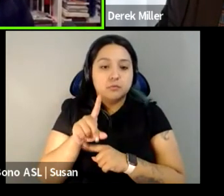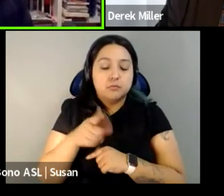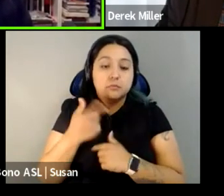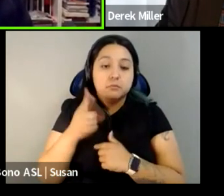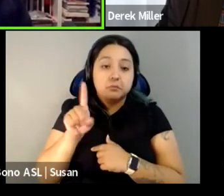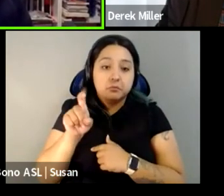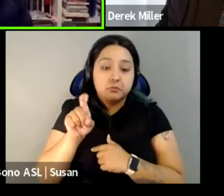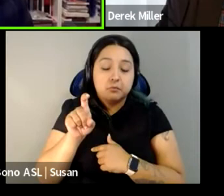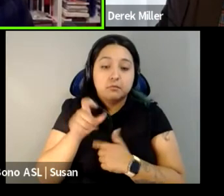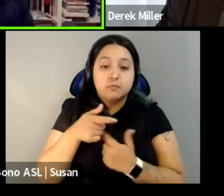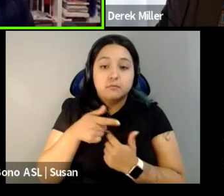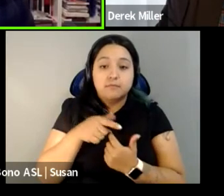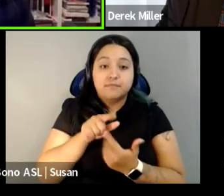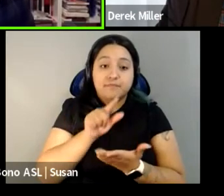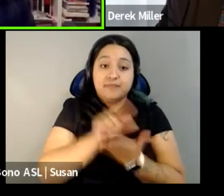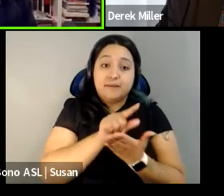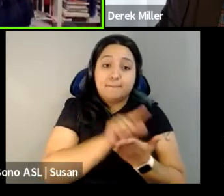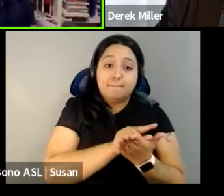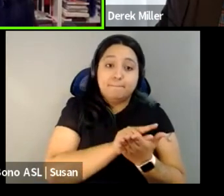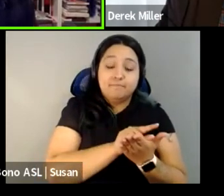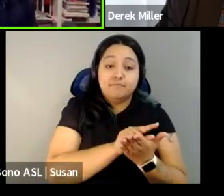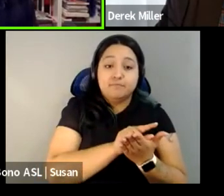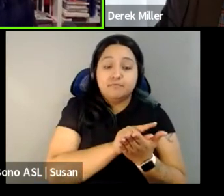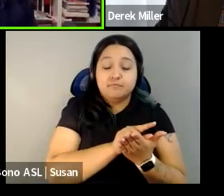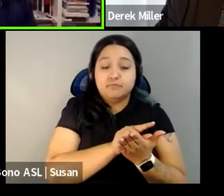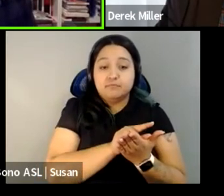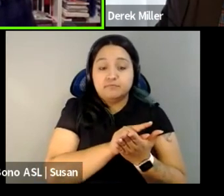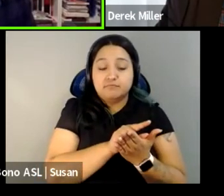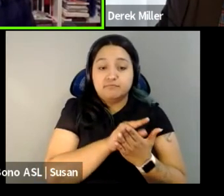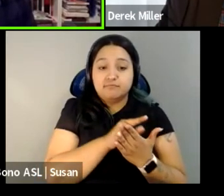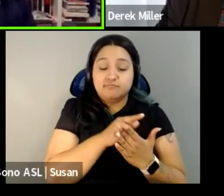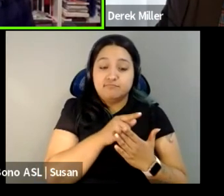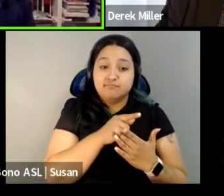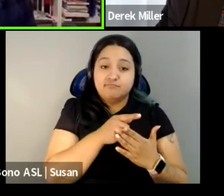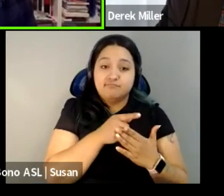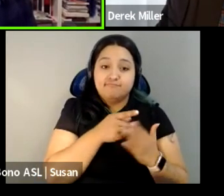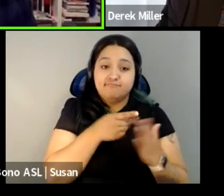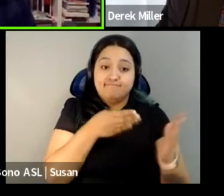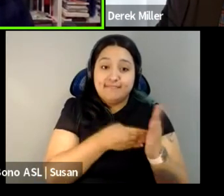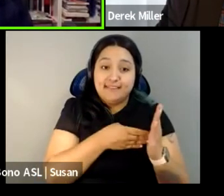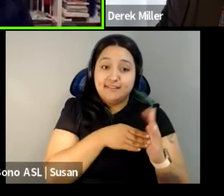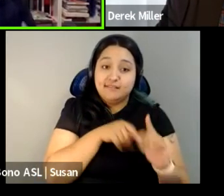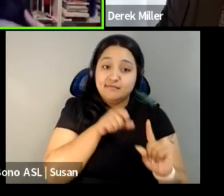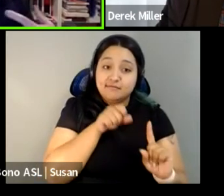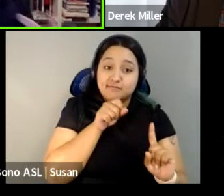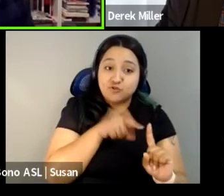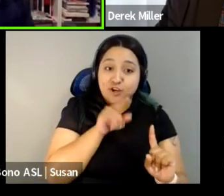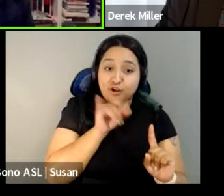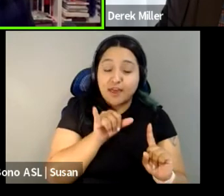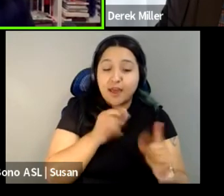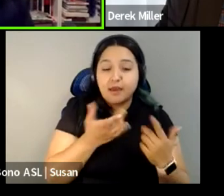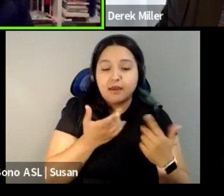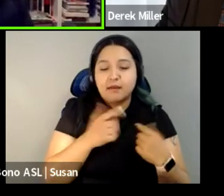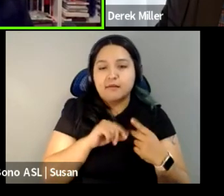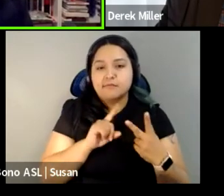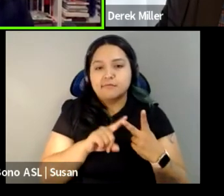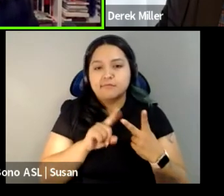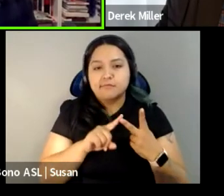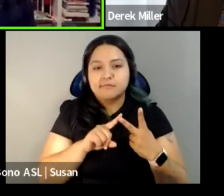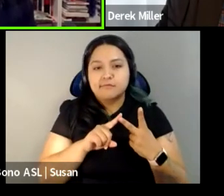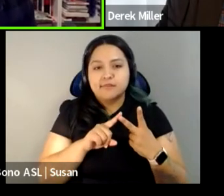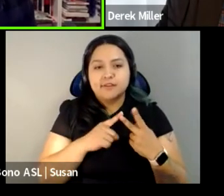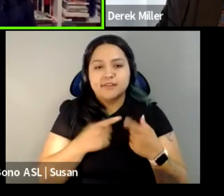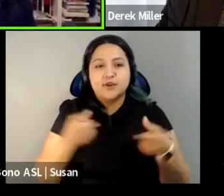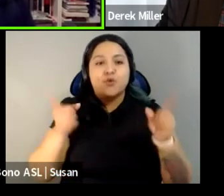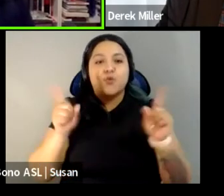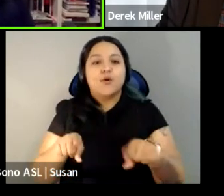Was it litigation that triggered that? The triggering point, was it the arbitration mechanism? Was it the coincidence with the actors' strike?